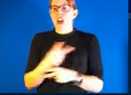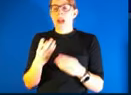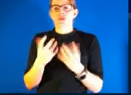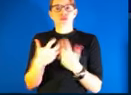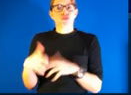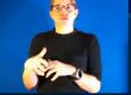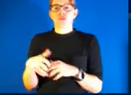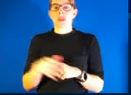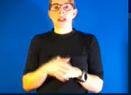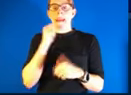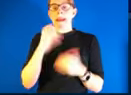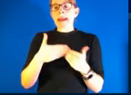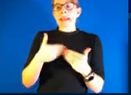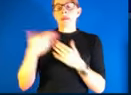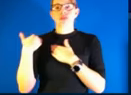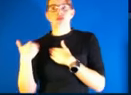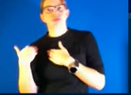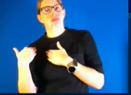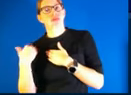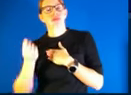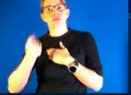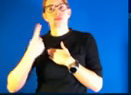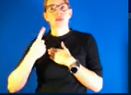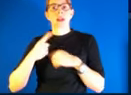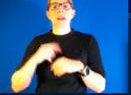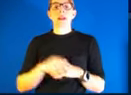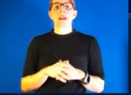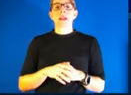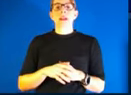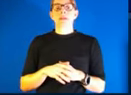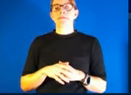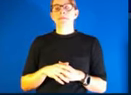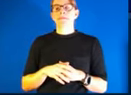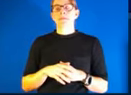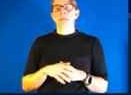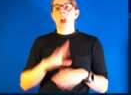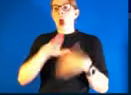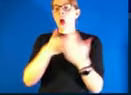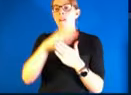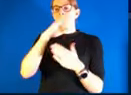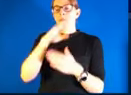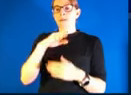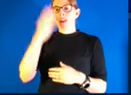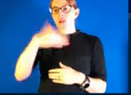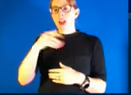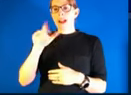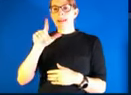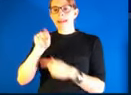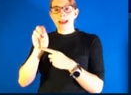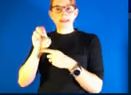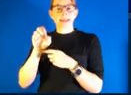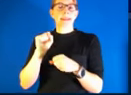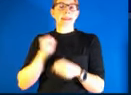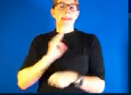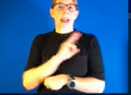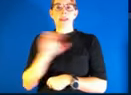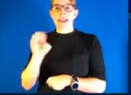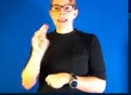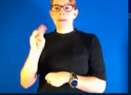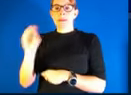bear that load on your shoulders, I know. And Dr. Jacobson, you, all of our frontline staff, our EMS workers, so we appreciate you